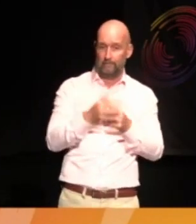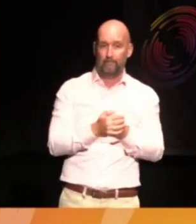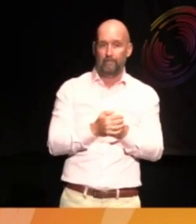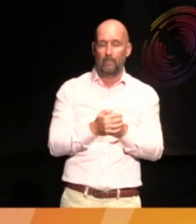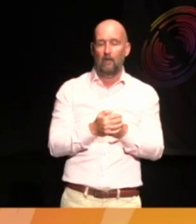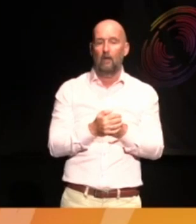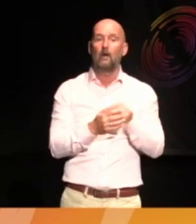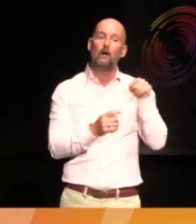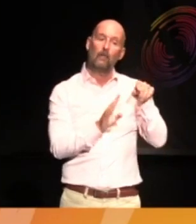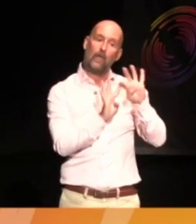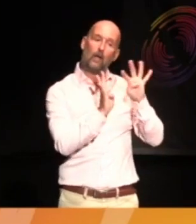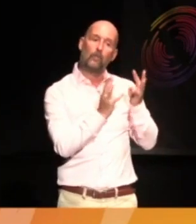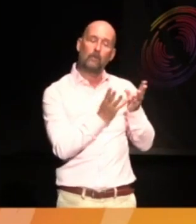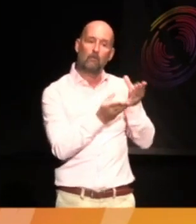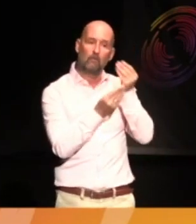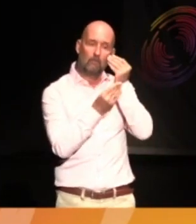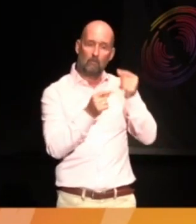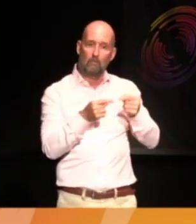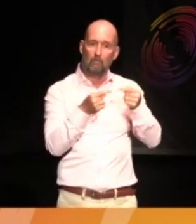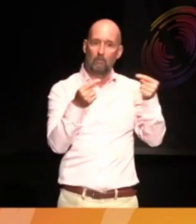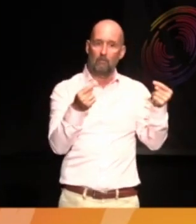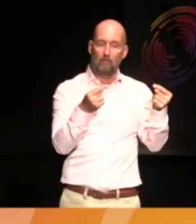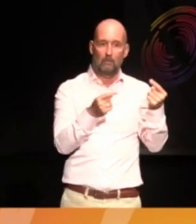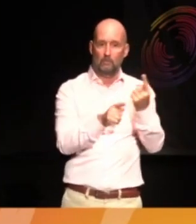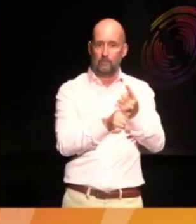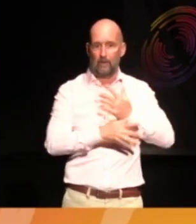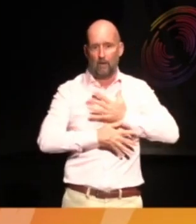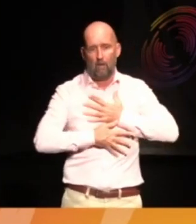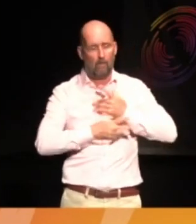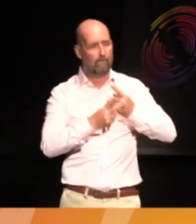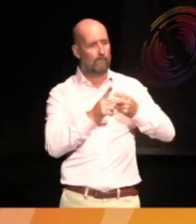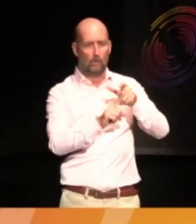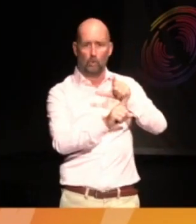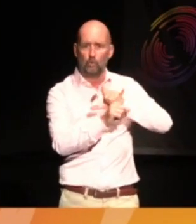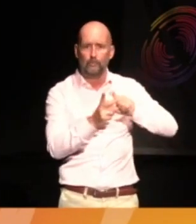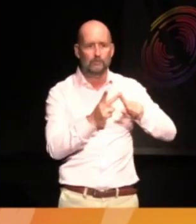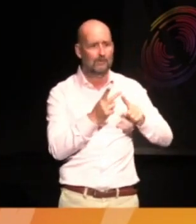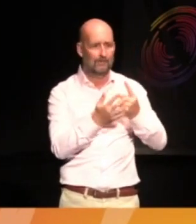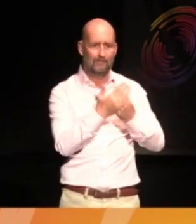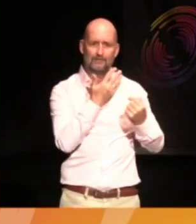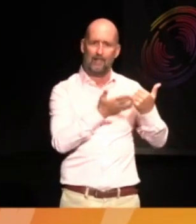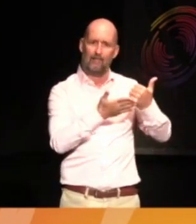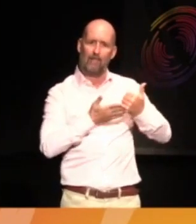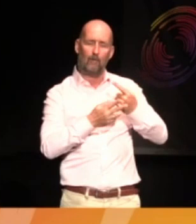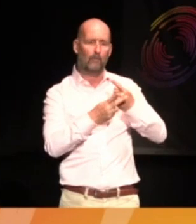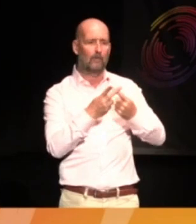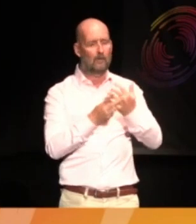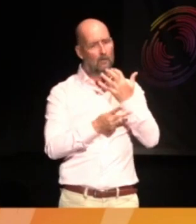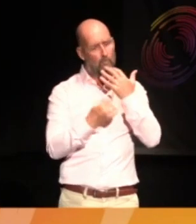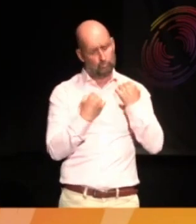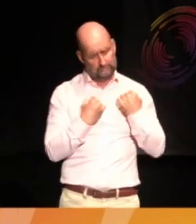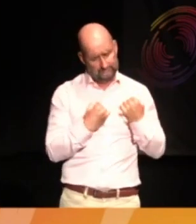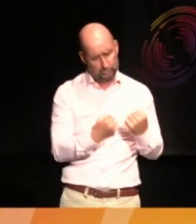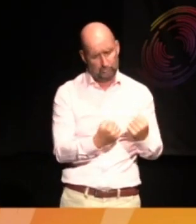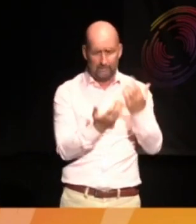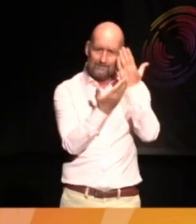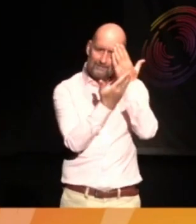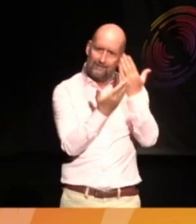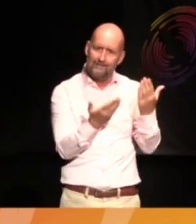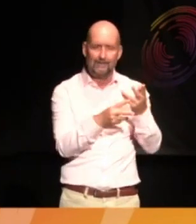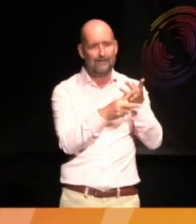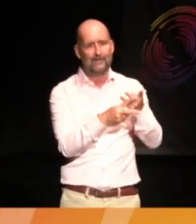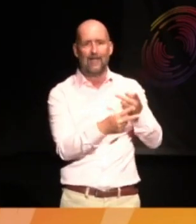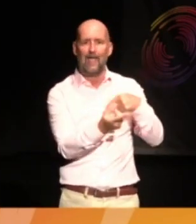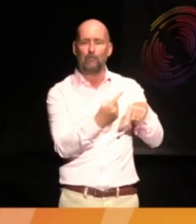a lot, in contrast, about love, community, self-help, resilience, dignity, and caring in the face